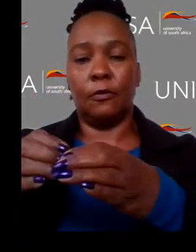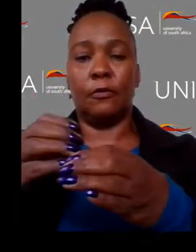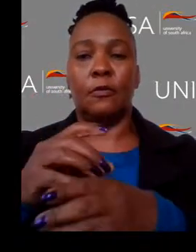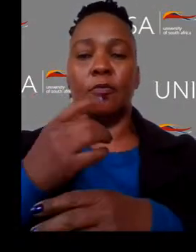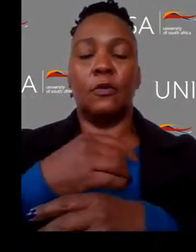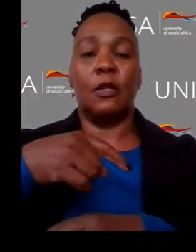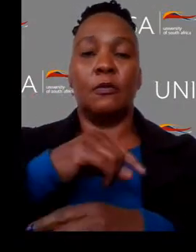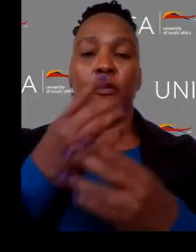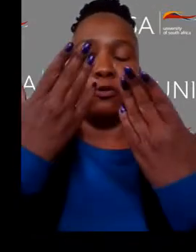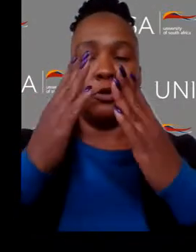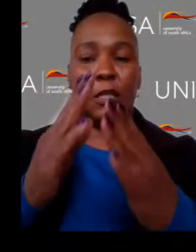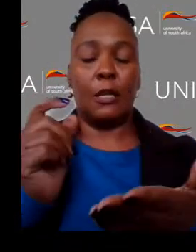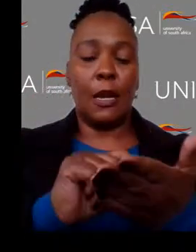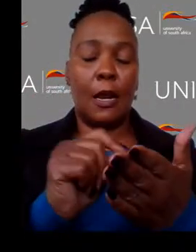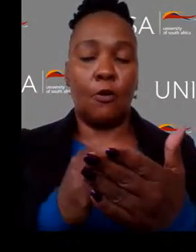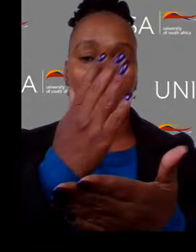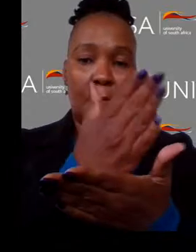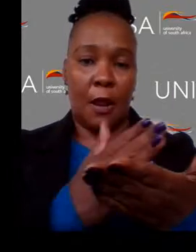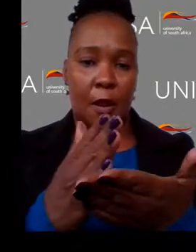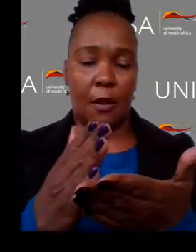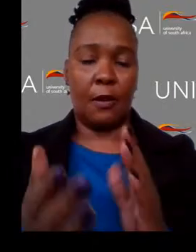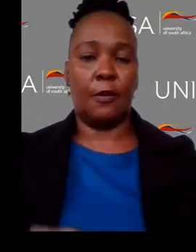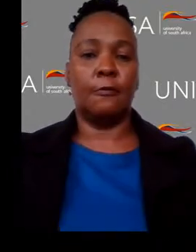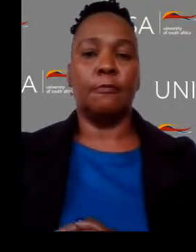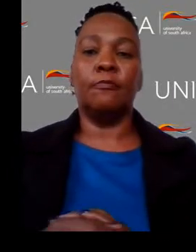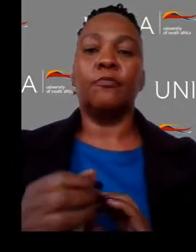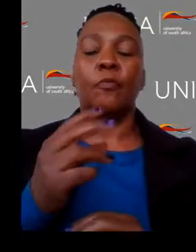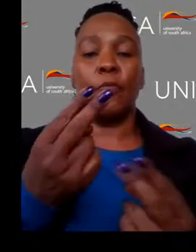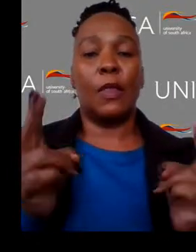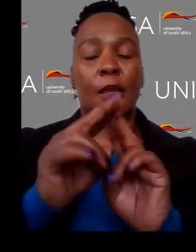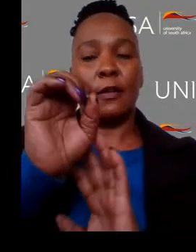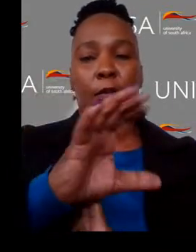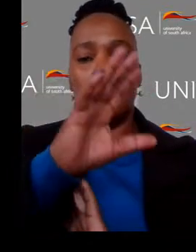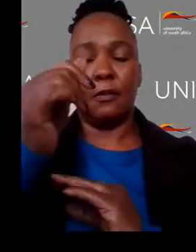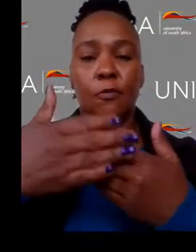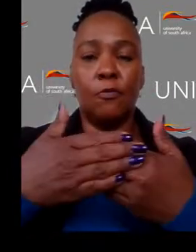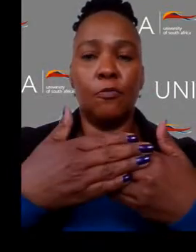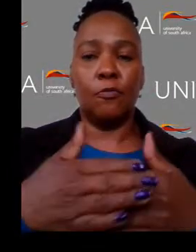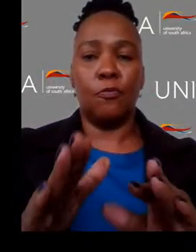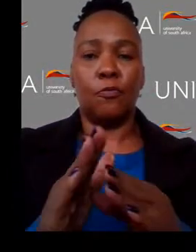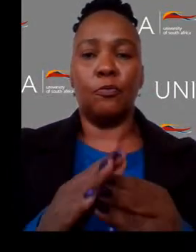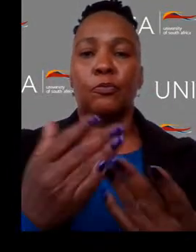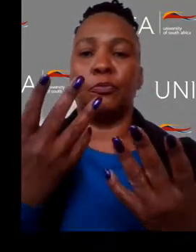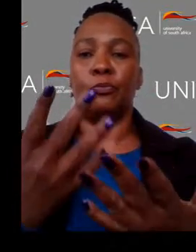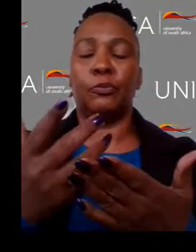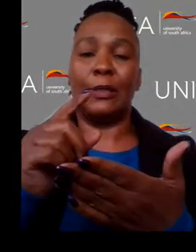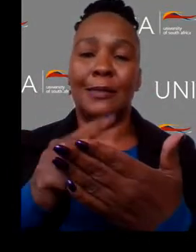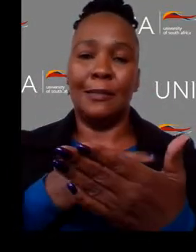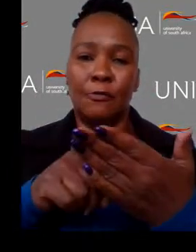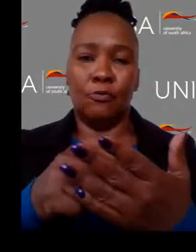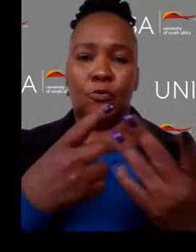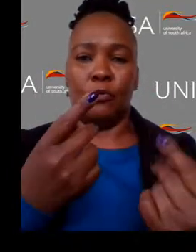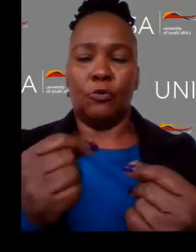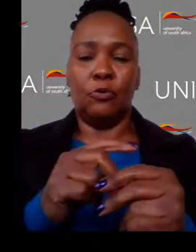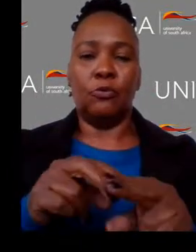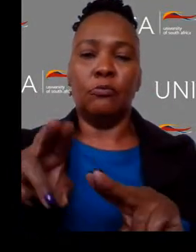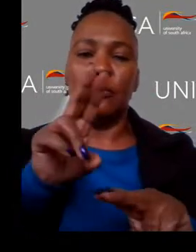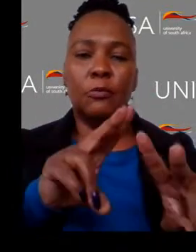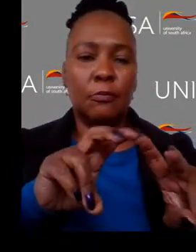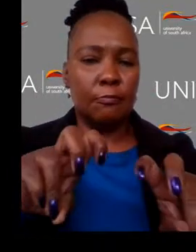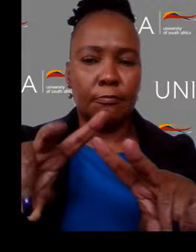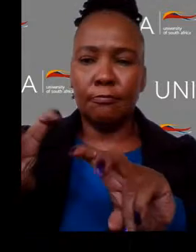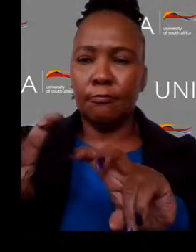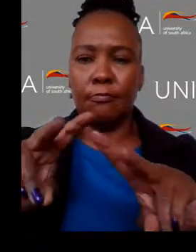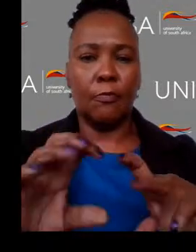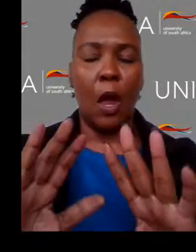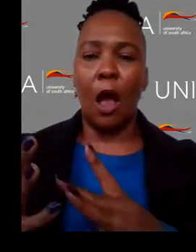behalf. While UNISA has opened up a case with the Hawks in order to investigate how these suppliers have received